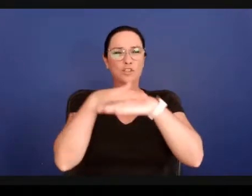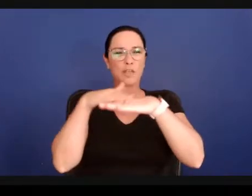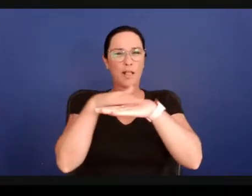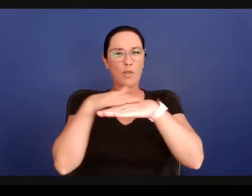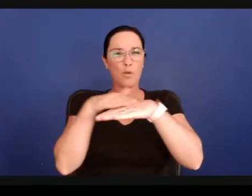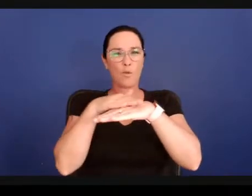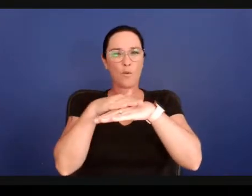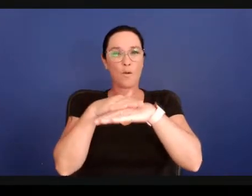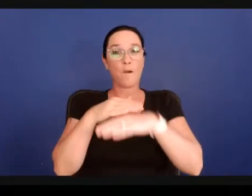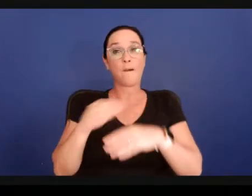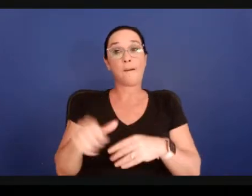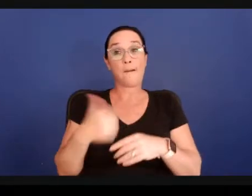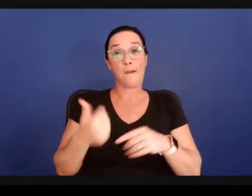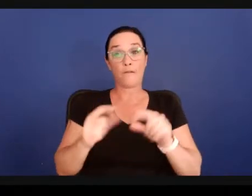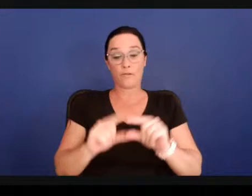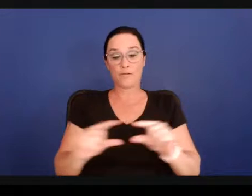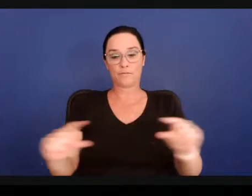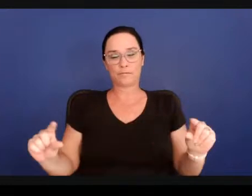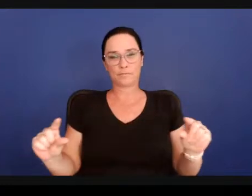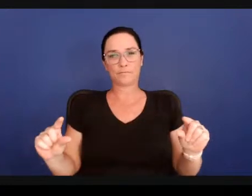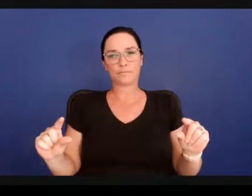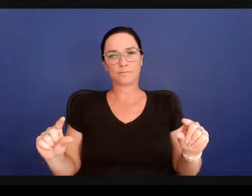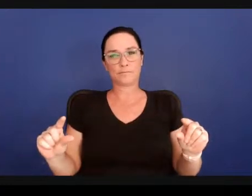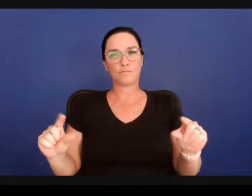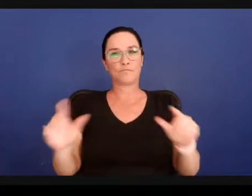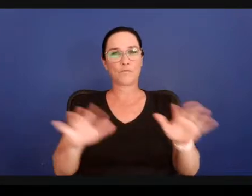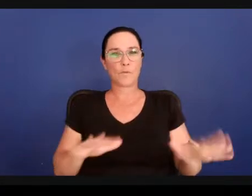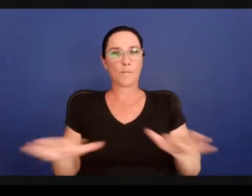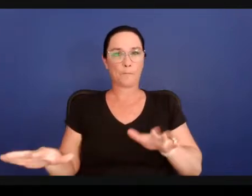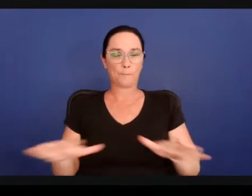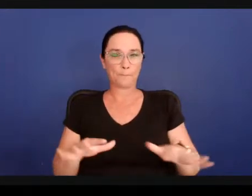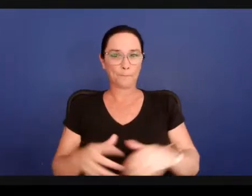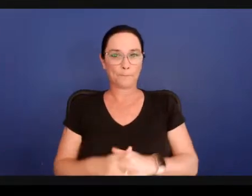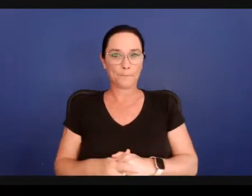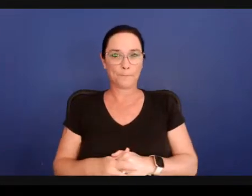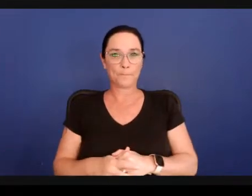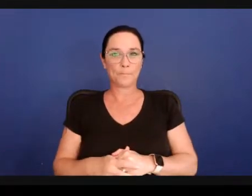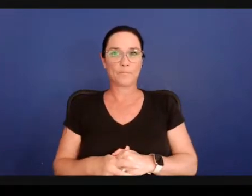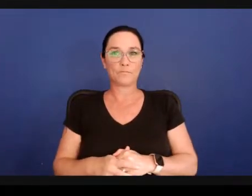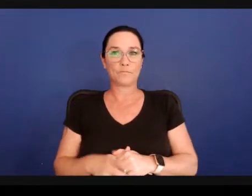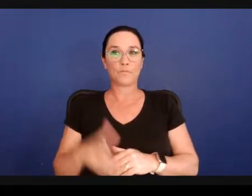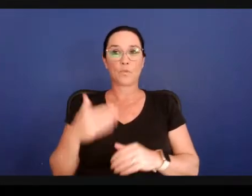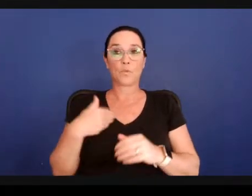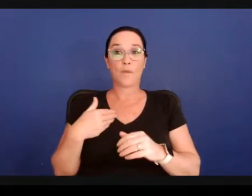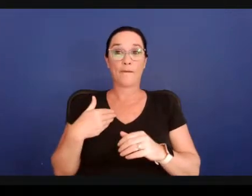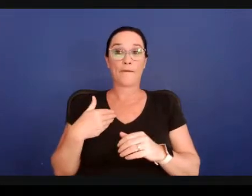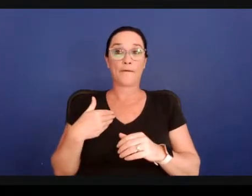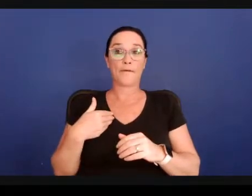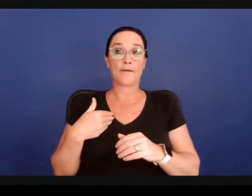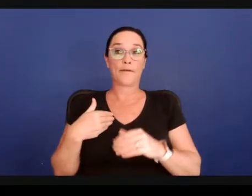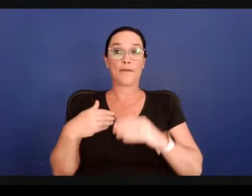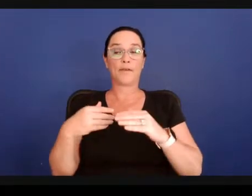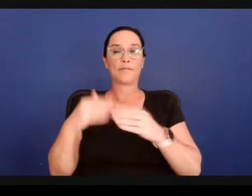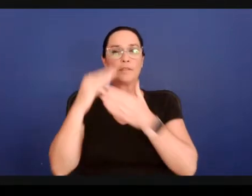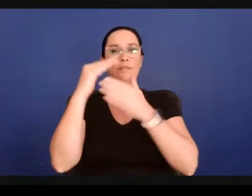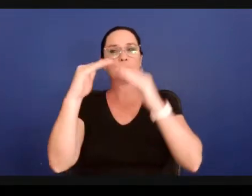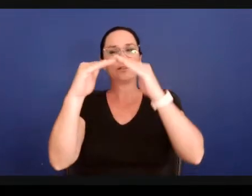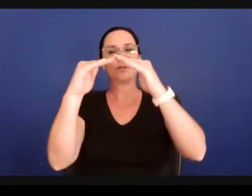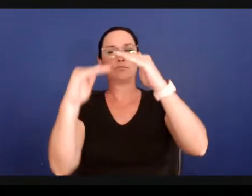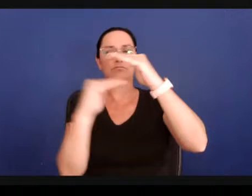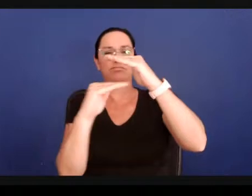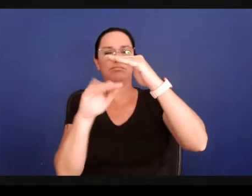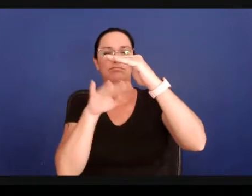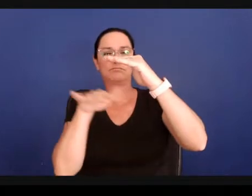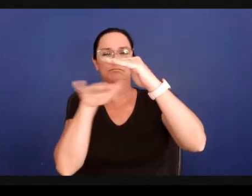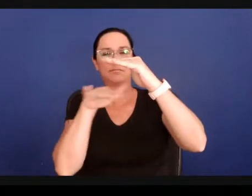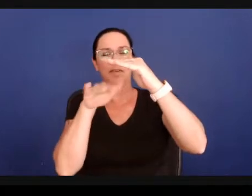whereas everything else was fairly normal. We do have continuing deeper earthquakes underneath the summit reservoir areas